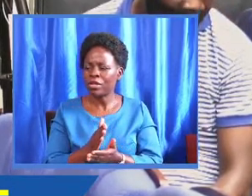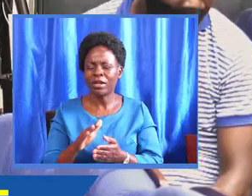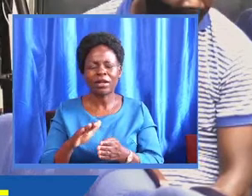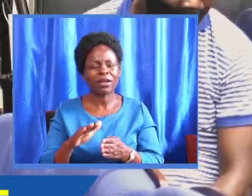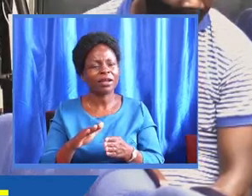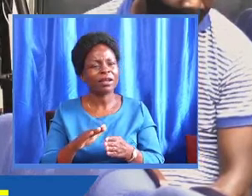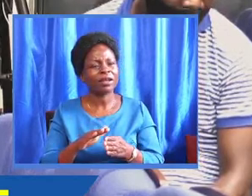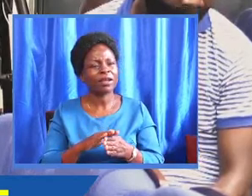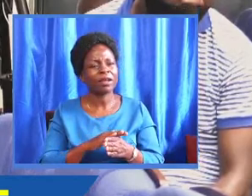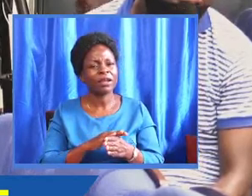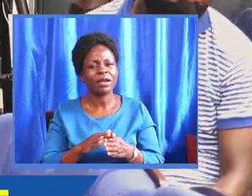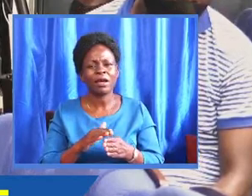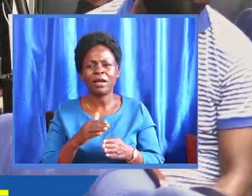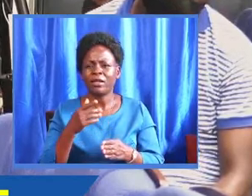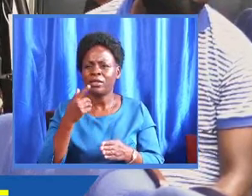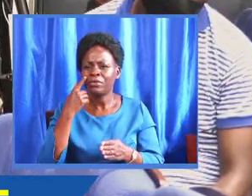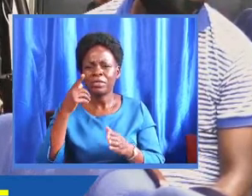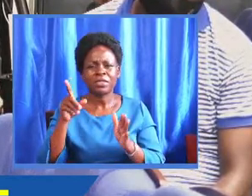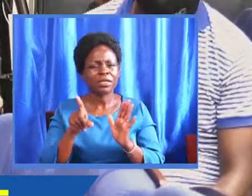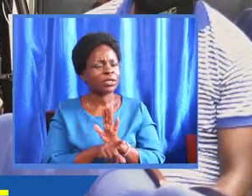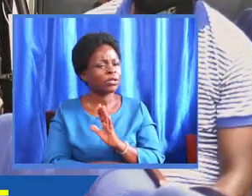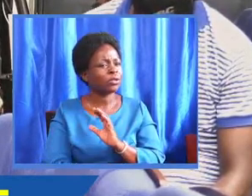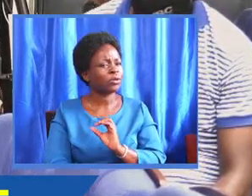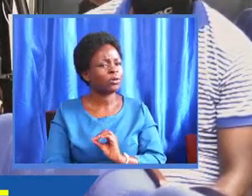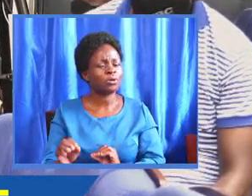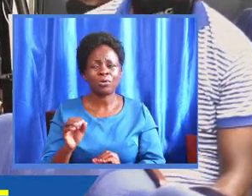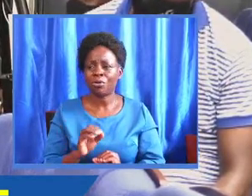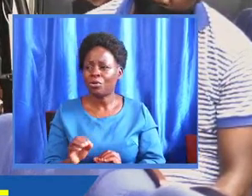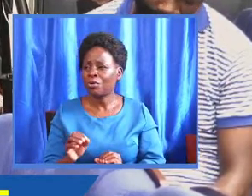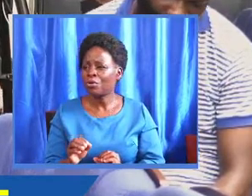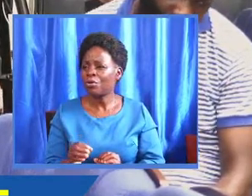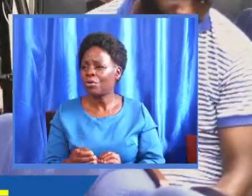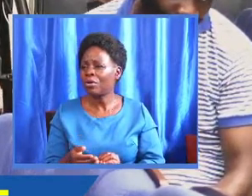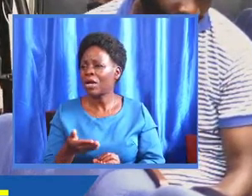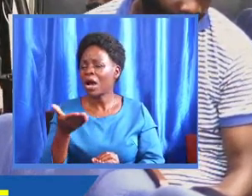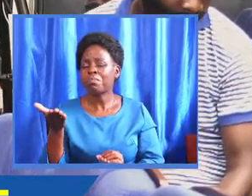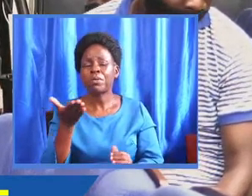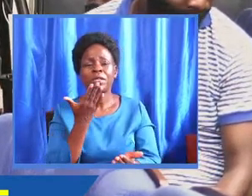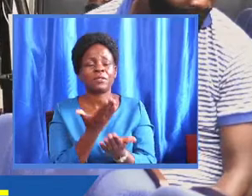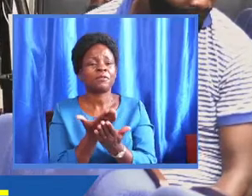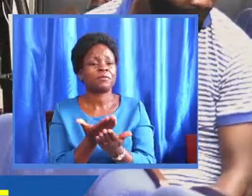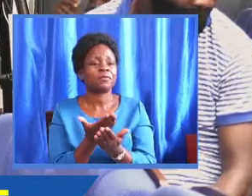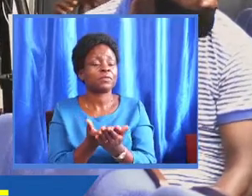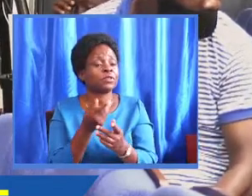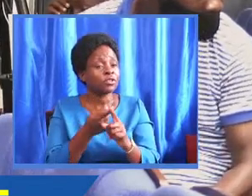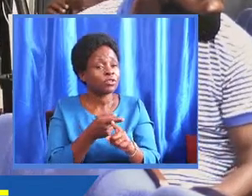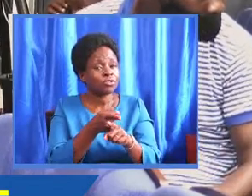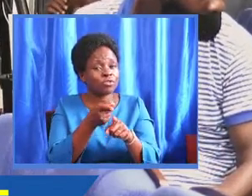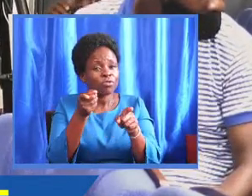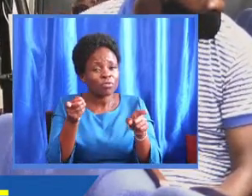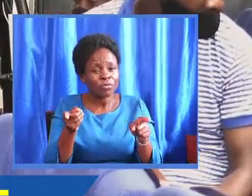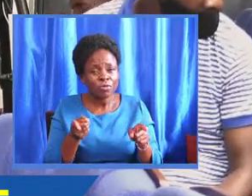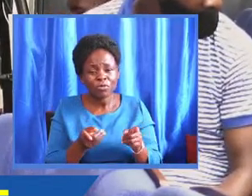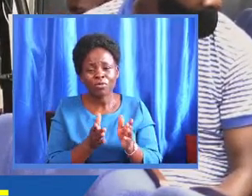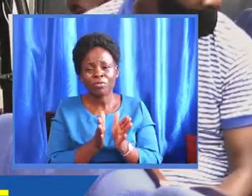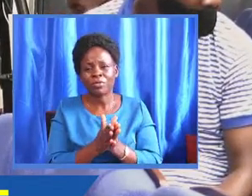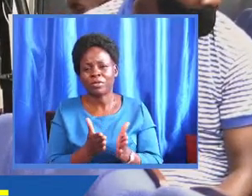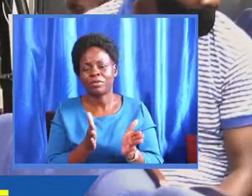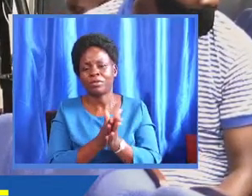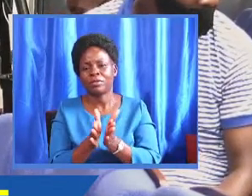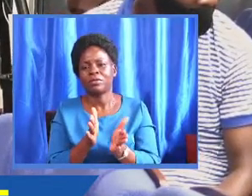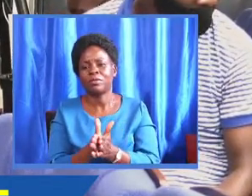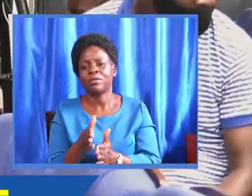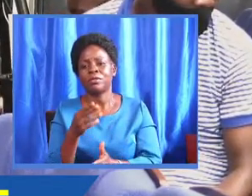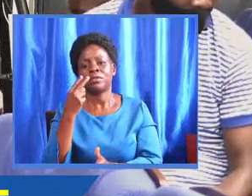trusts and we've not seen any? If there are any suggestions from you, kindly put them forward to see